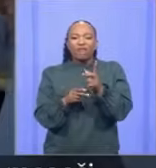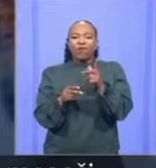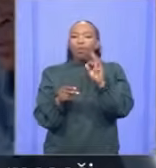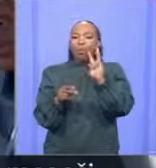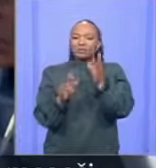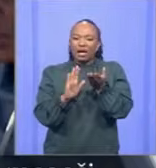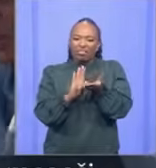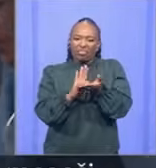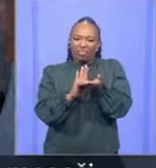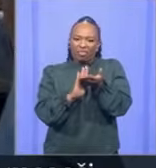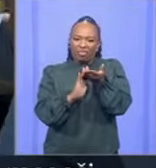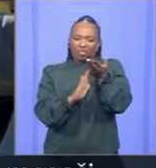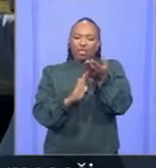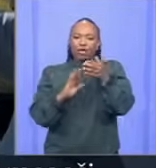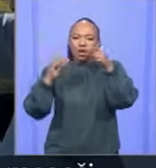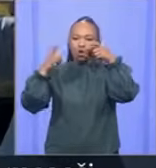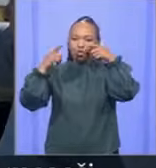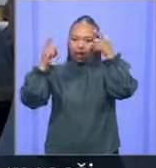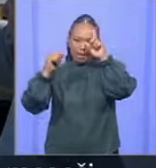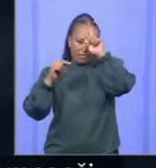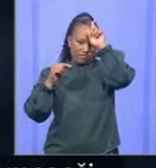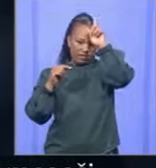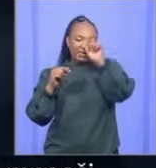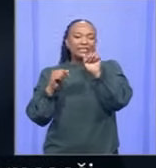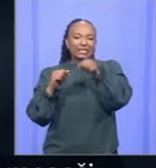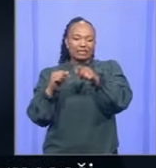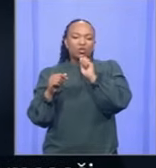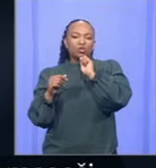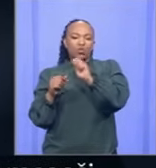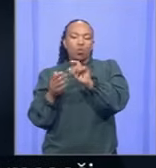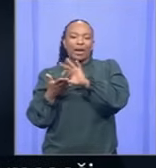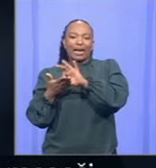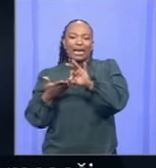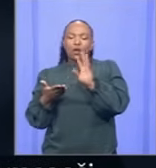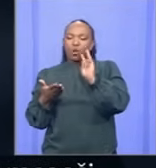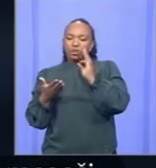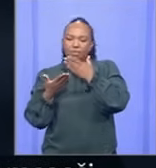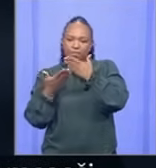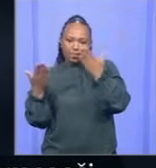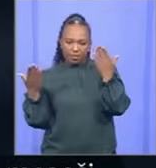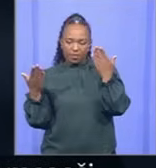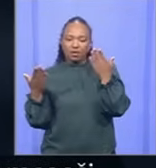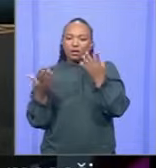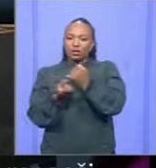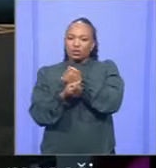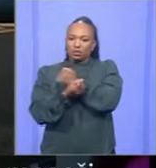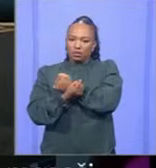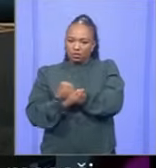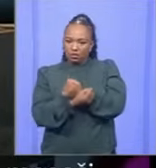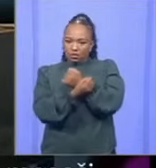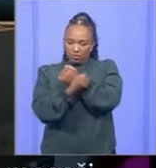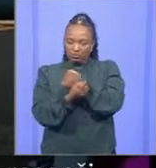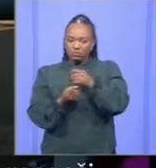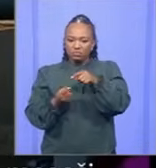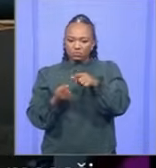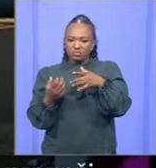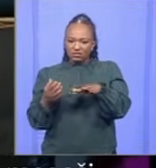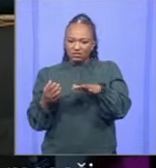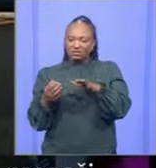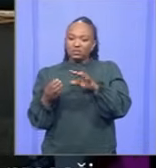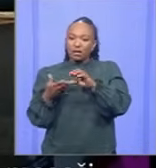ya dumela gore metsi a tswa mo ditankeng ga phepa. Re lemogile gore dijo tse tsa rona le tsone nako ngwe re tsa sebaka re tsa dikolomake